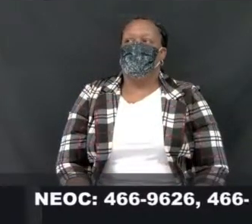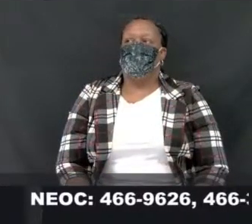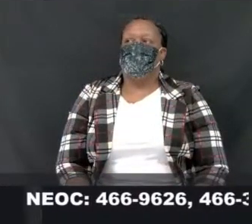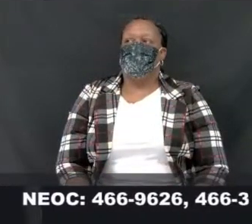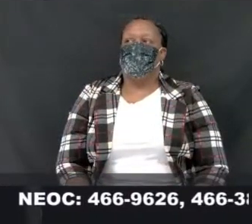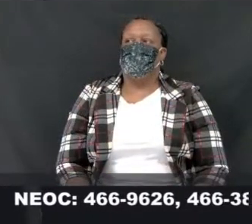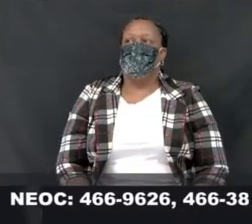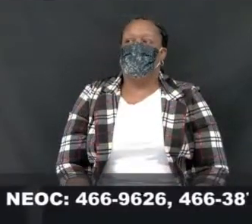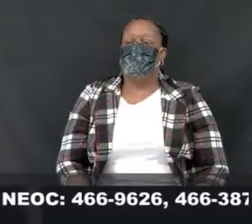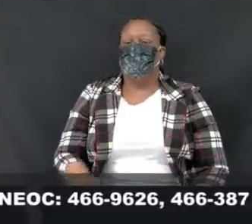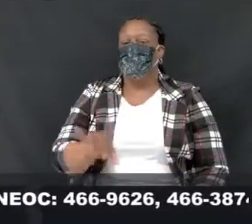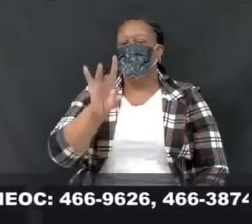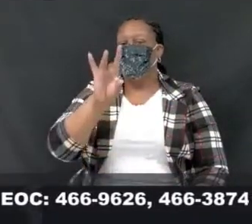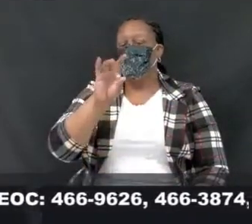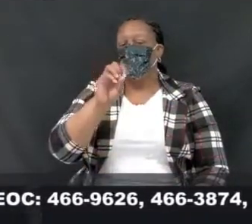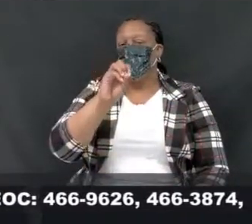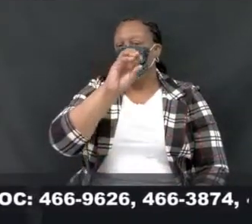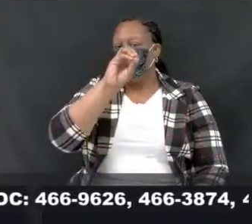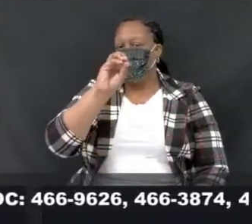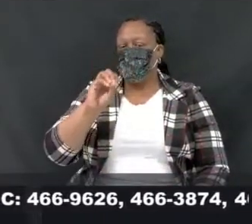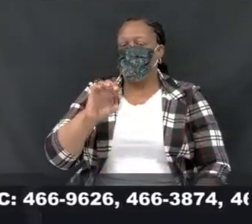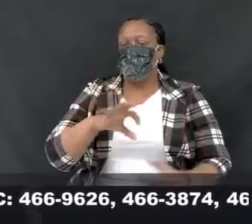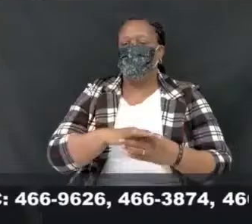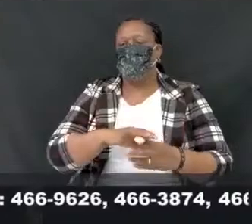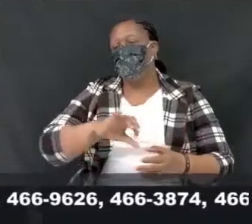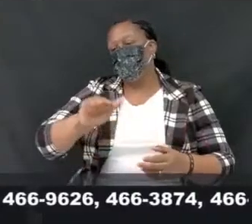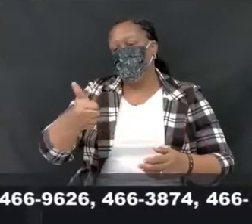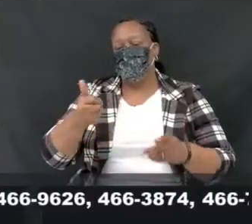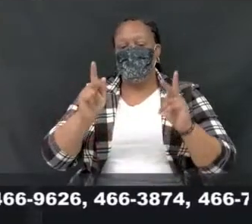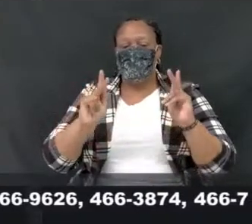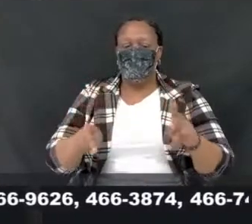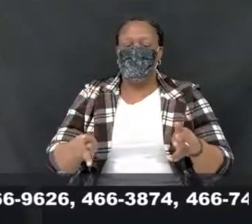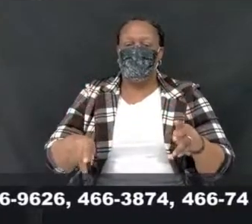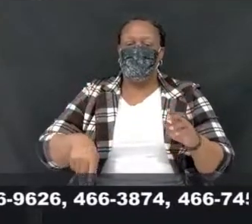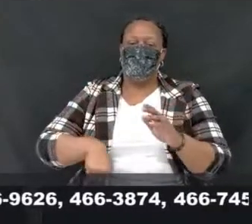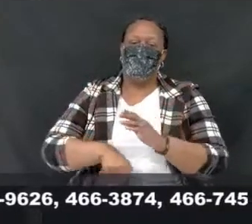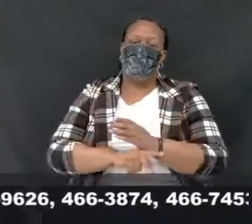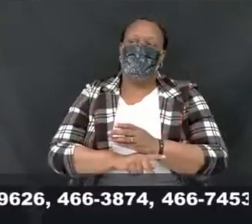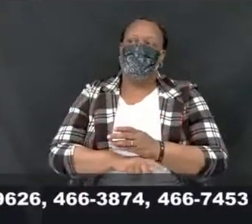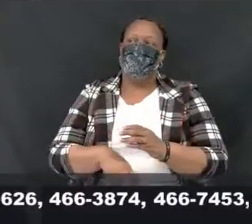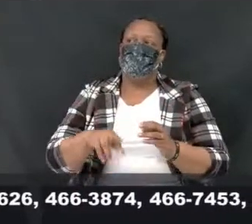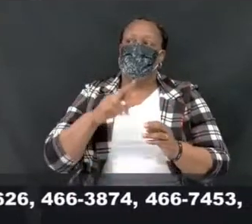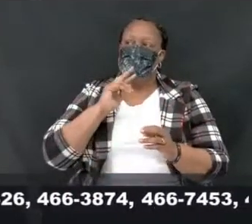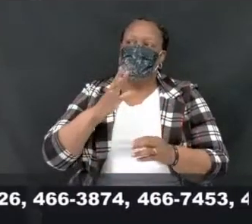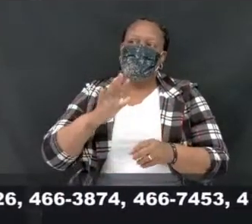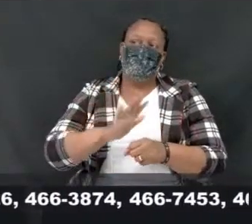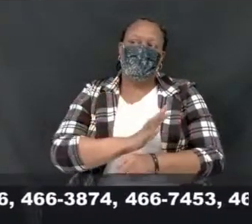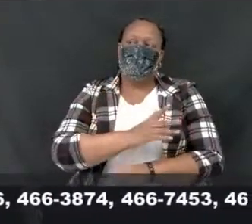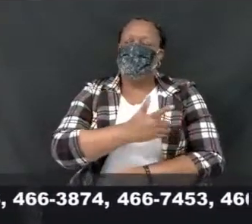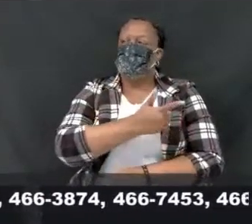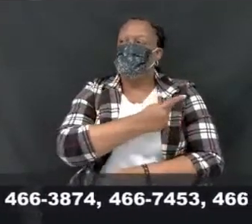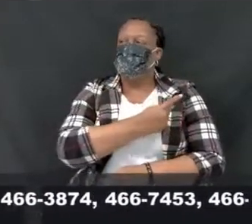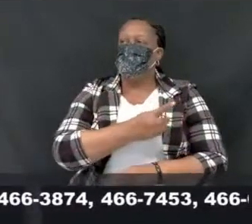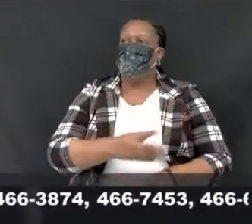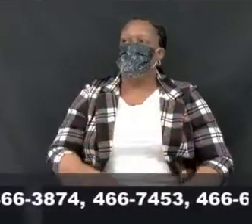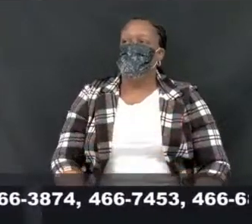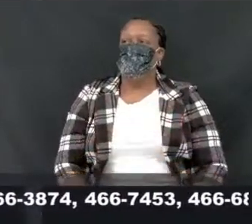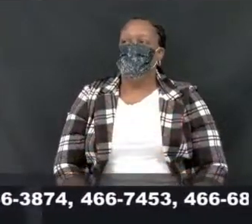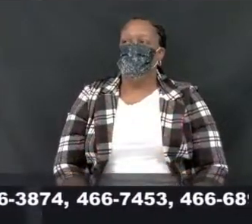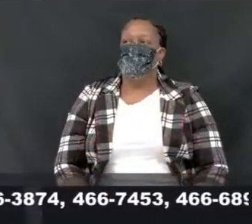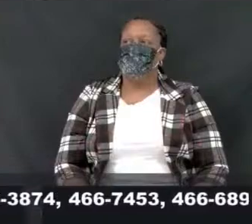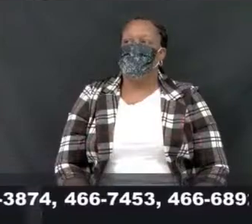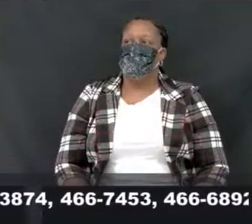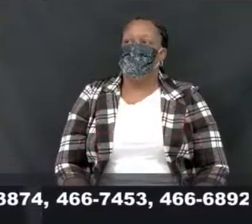associated staff are fully vaccinated. Based on our current situation here in St. Kitts and Nevis, which we